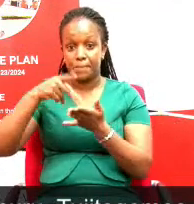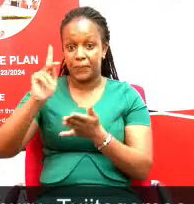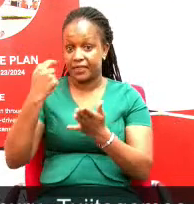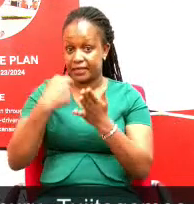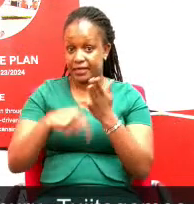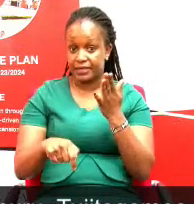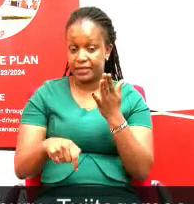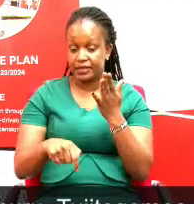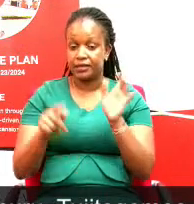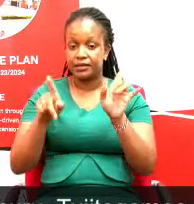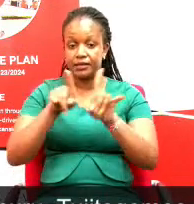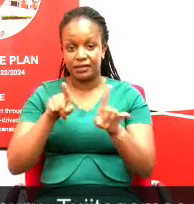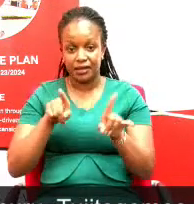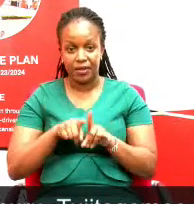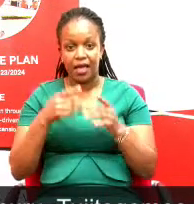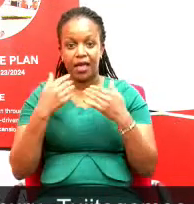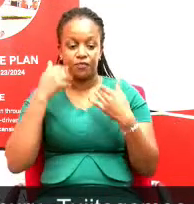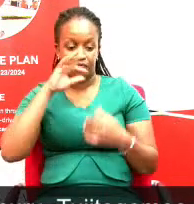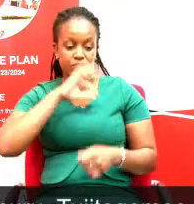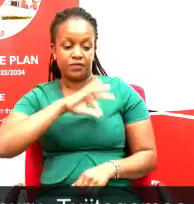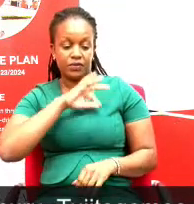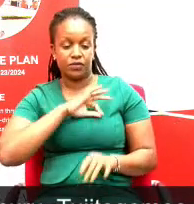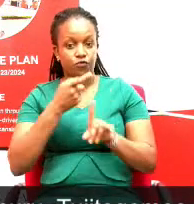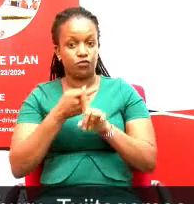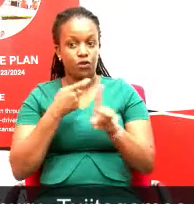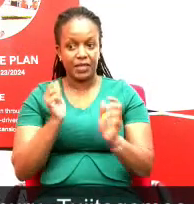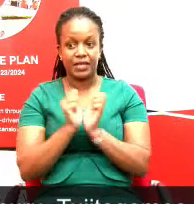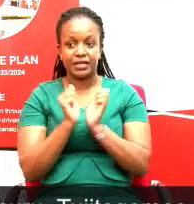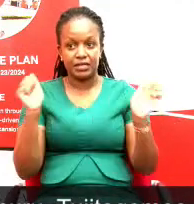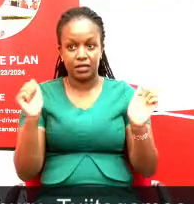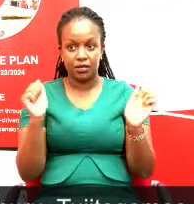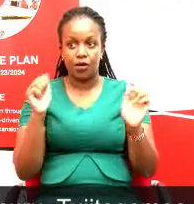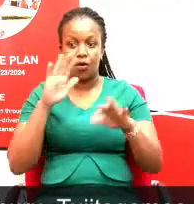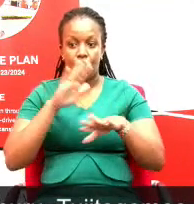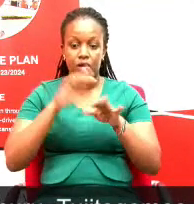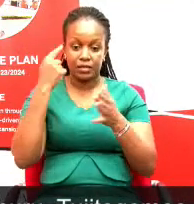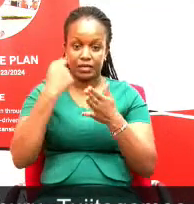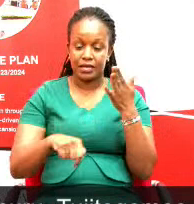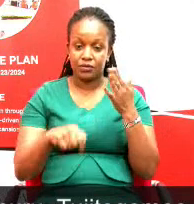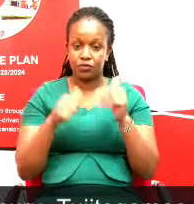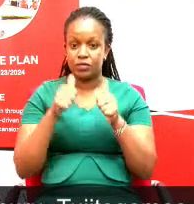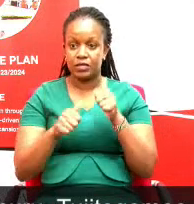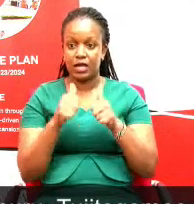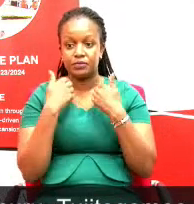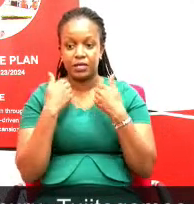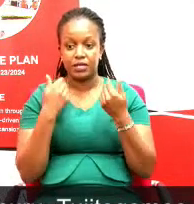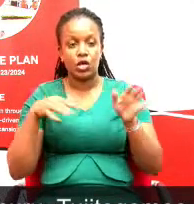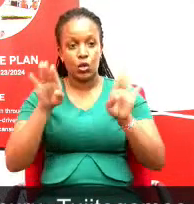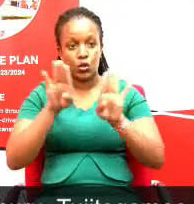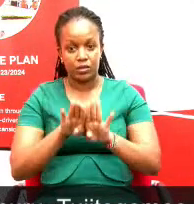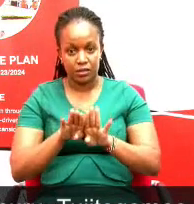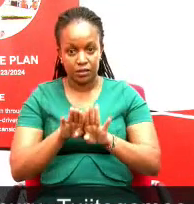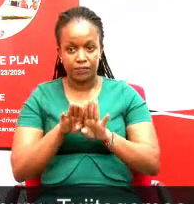liabilities and are benefited from relief of penalties and interest of the tax disclosed. Of course, this is an